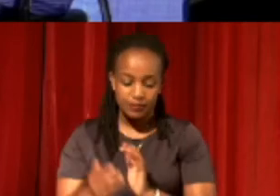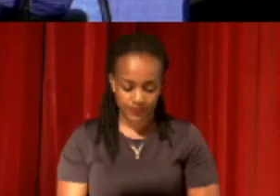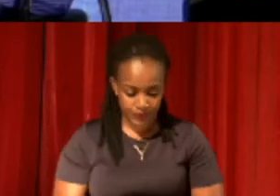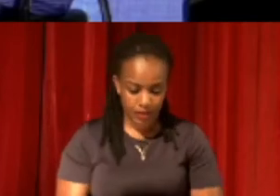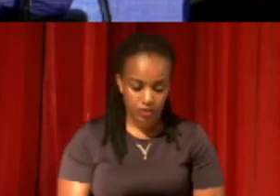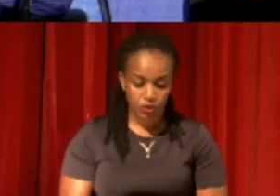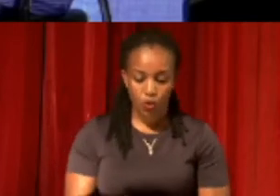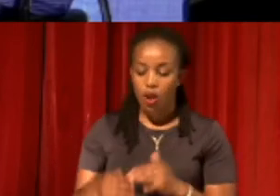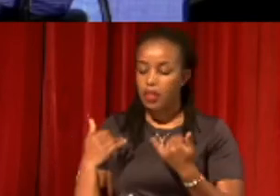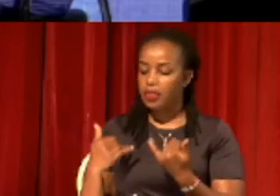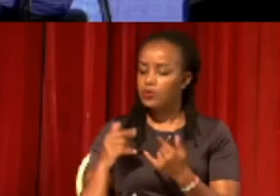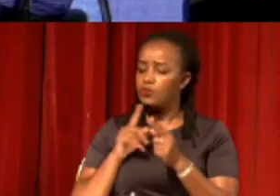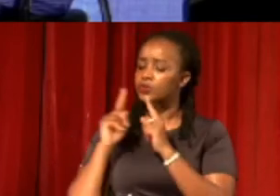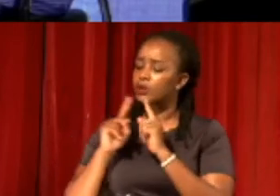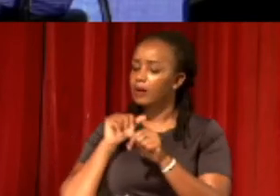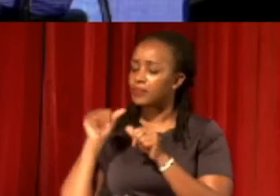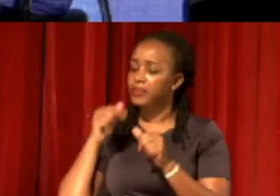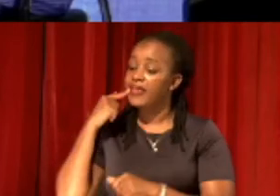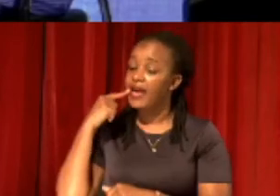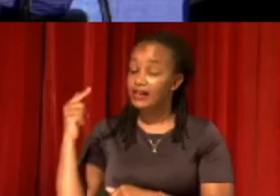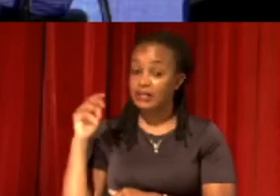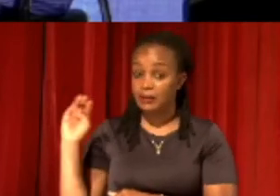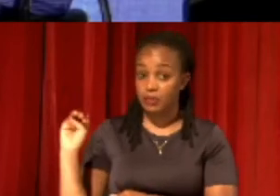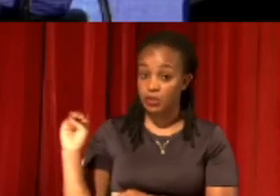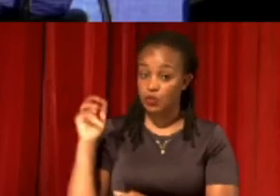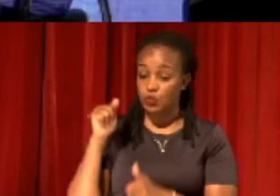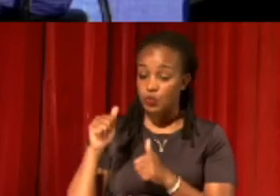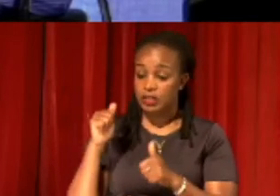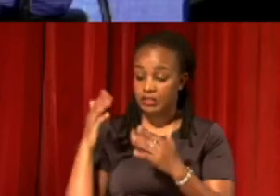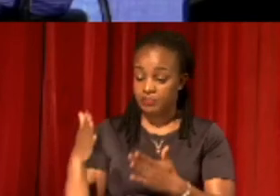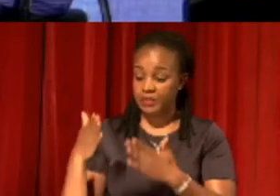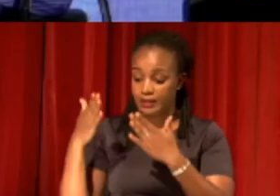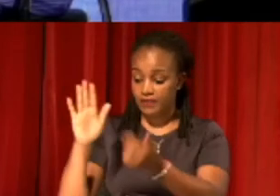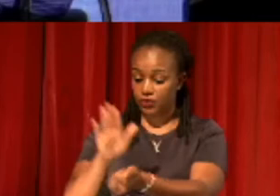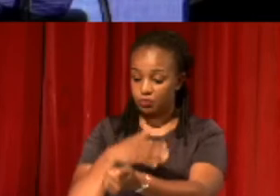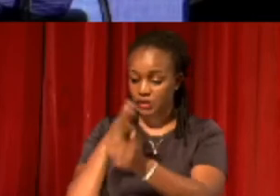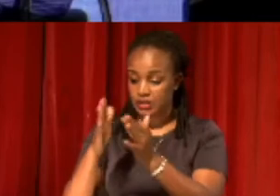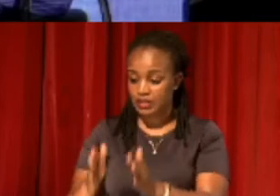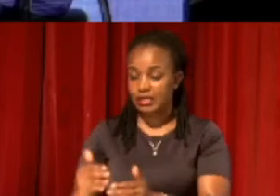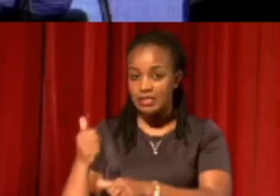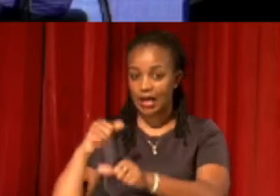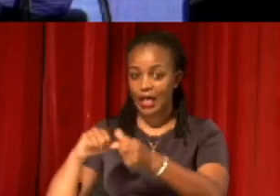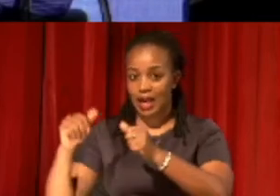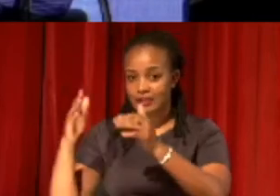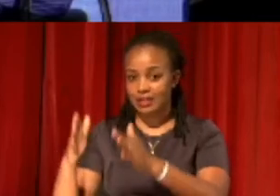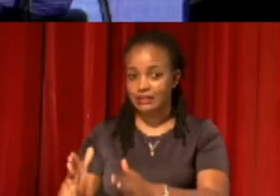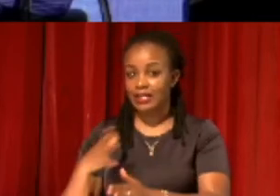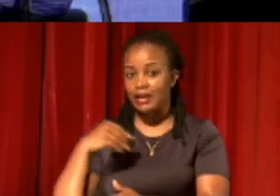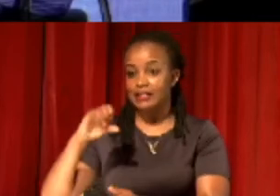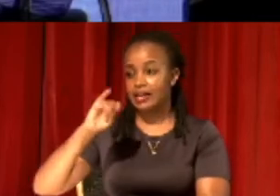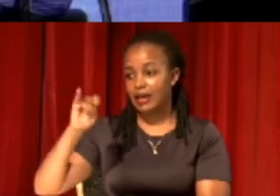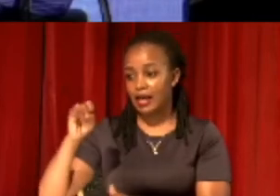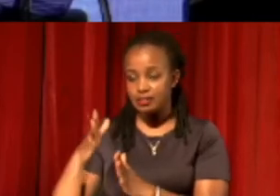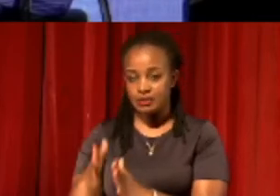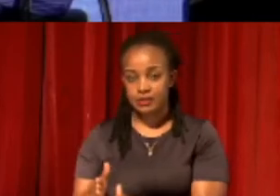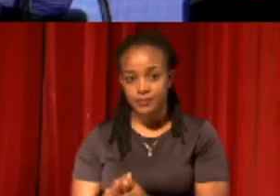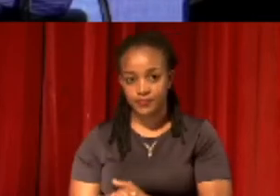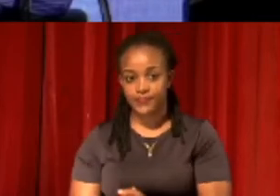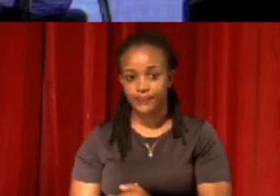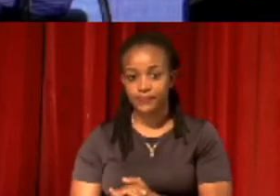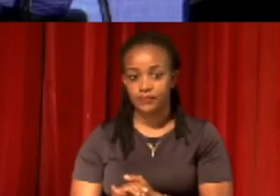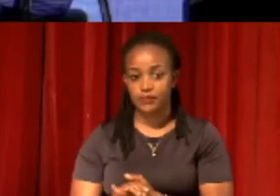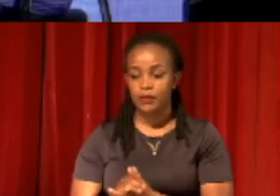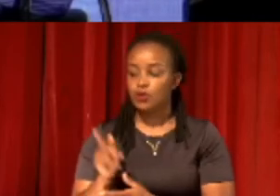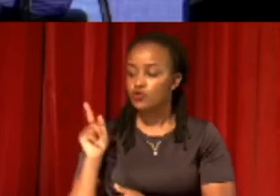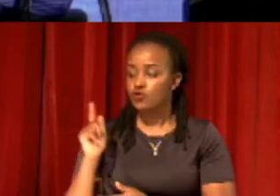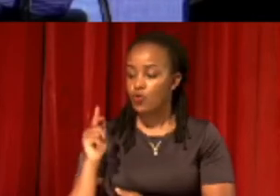million. Yes. That has been given mm-hmm. to musicians, actors, and artists. So you carry part